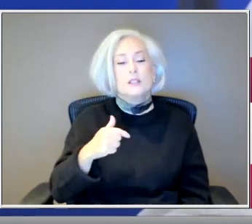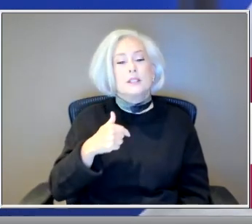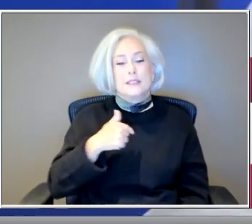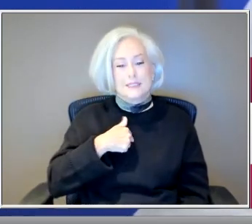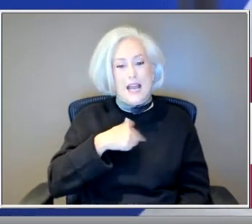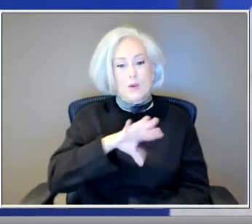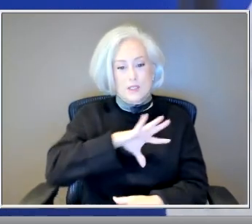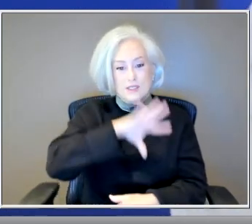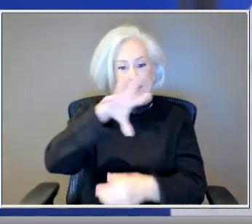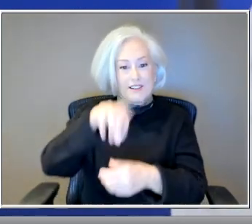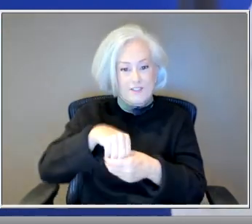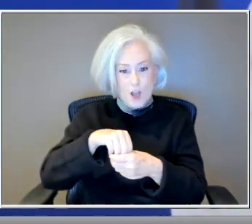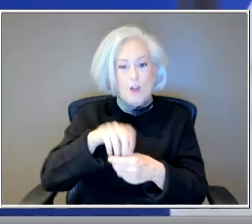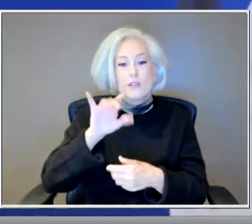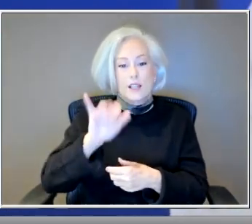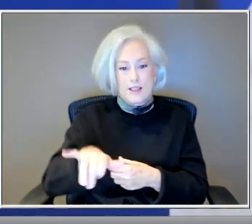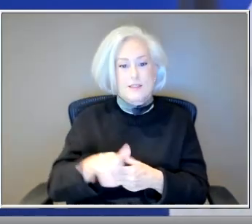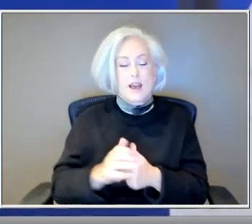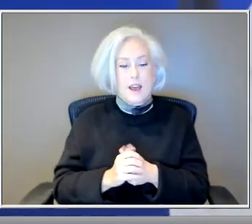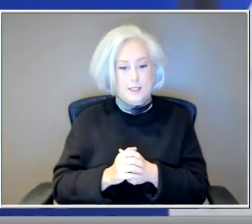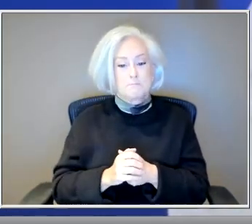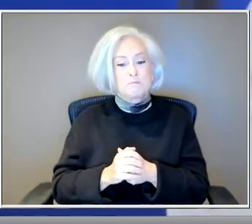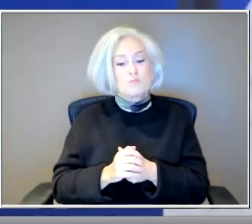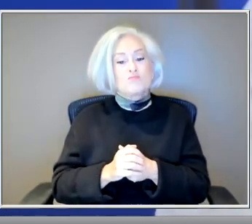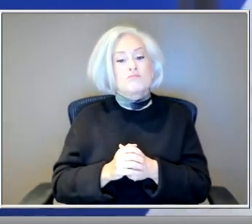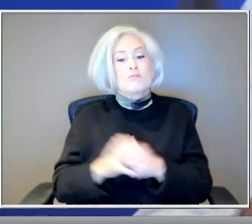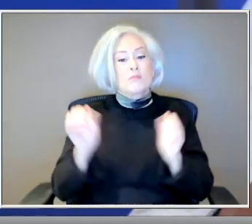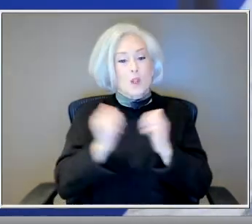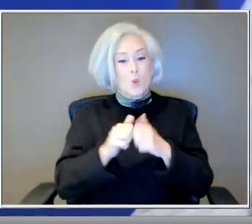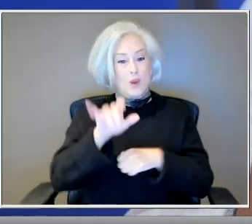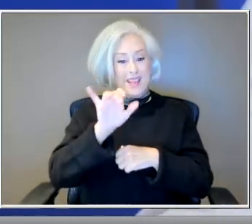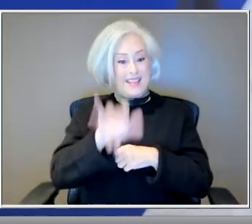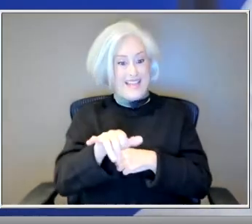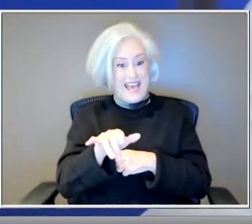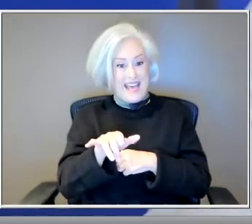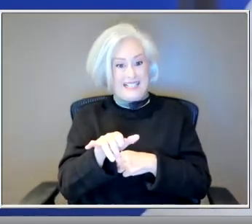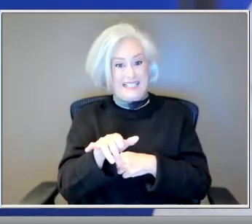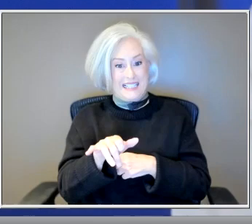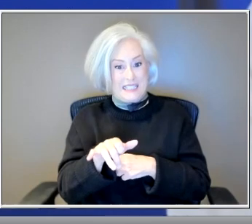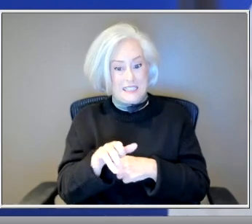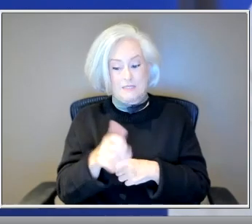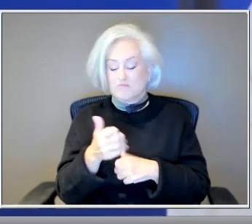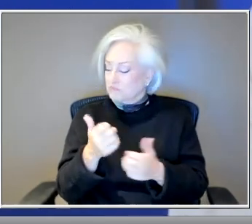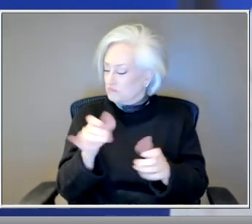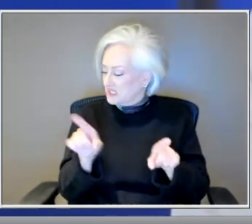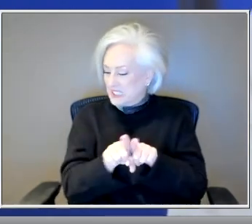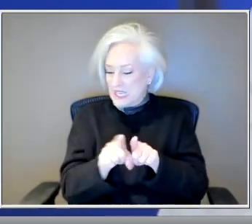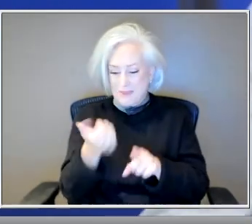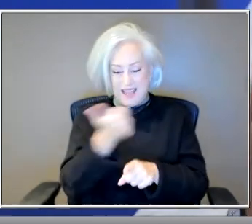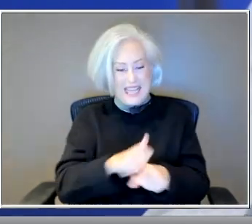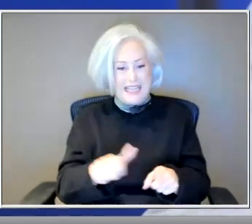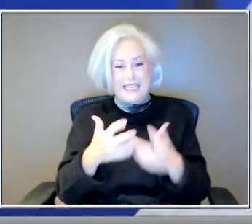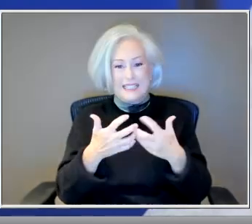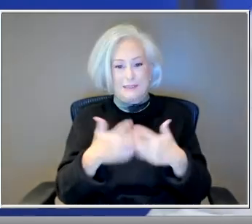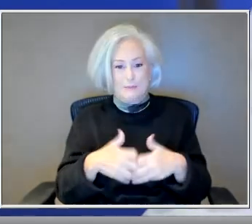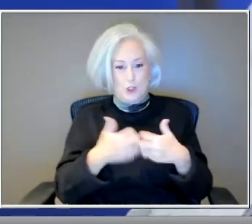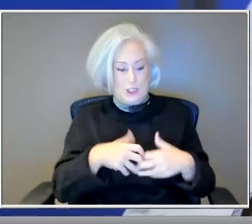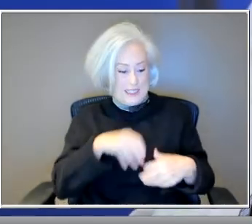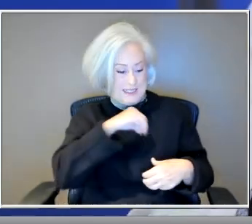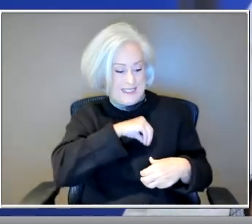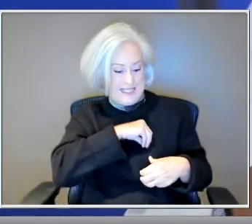of the intracardiac defibrillator. So with these, as you know, like any machine, you know, the intracardiac defibrillators, some of the parts